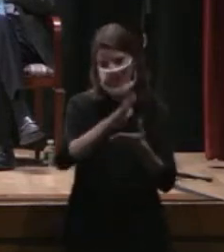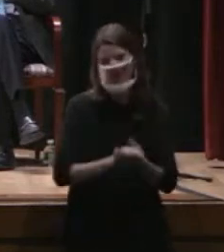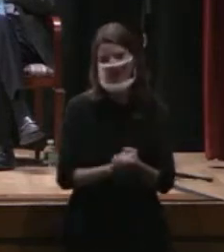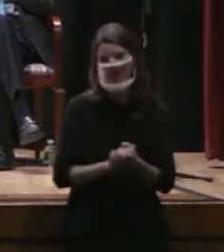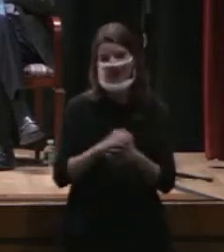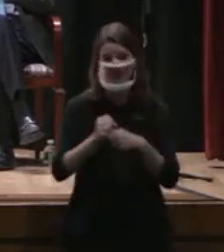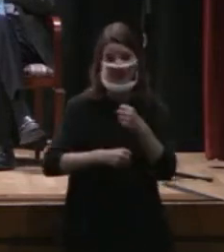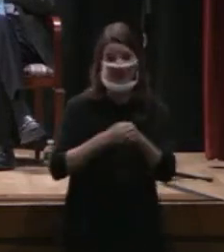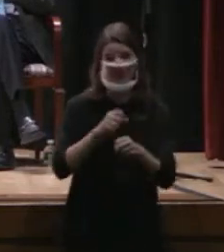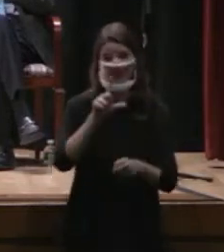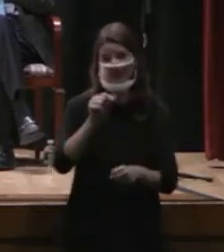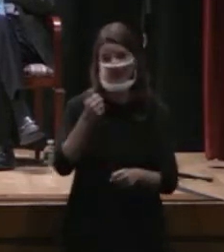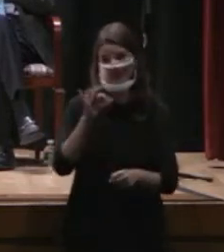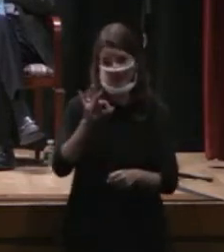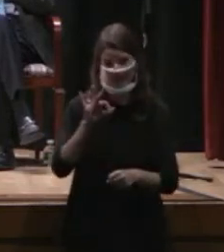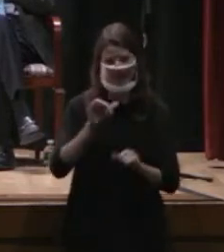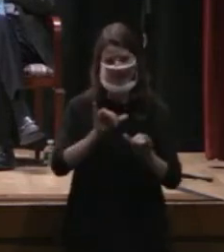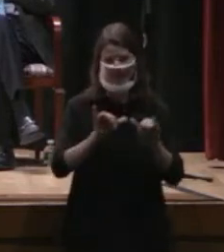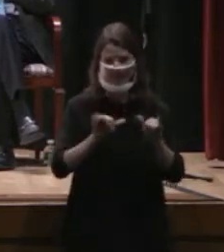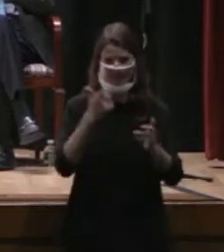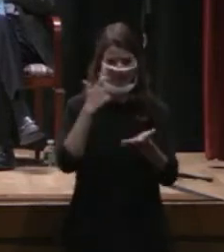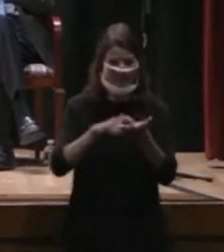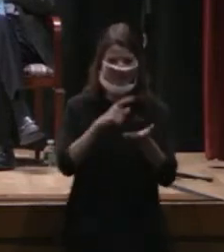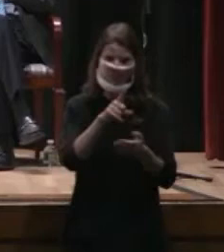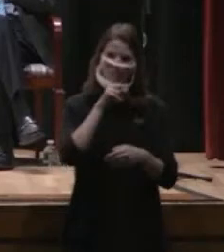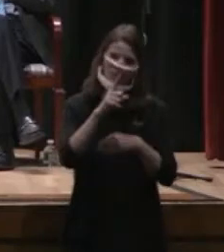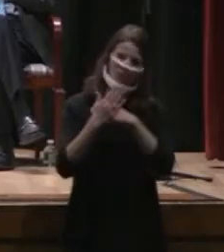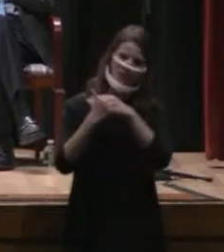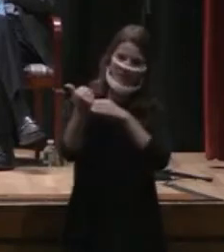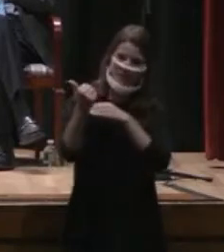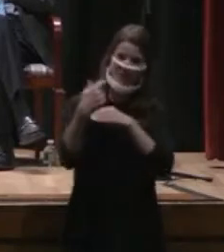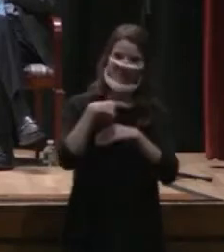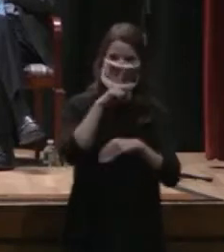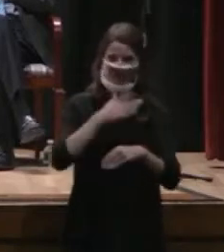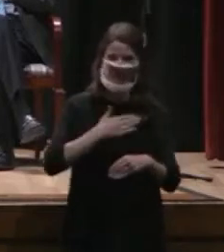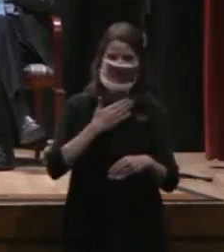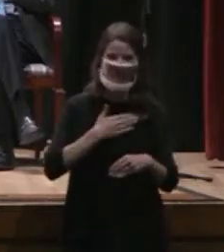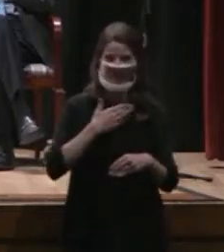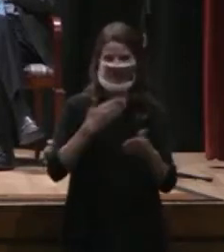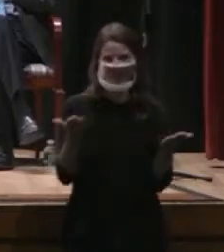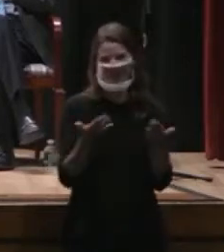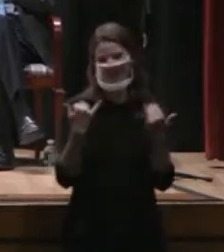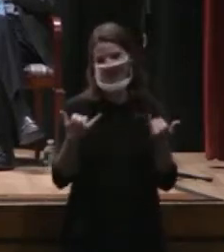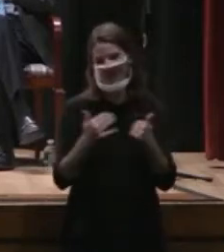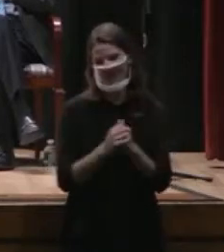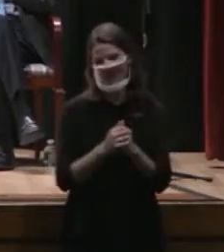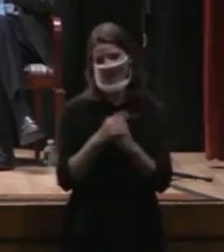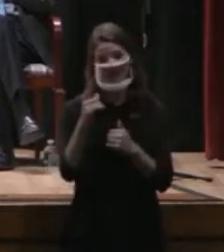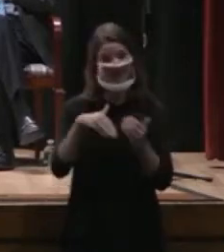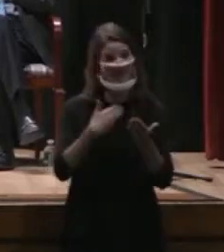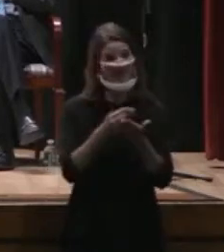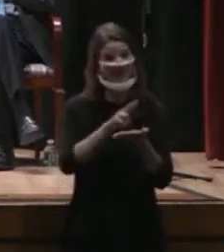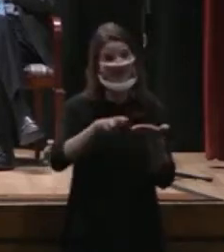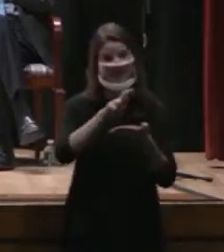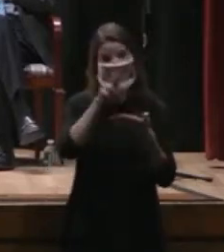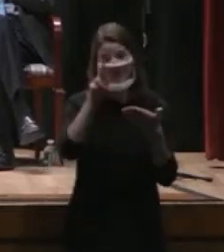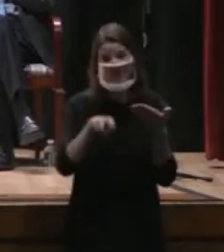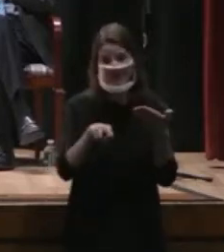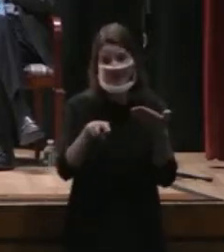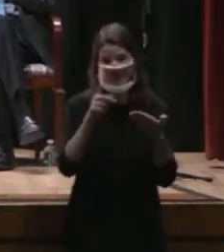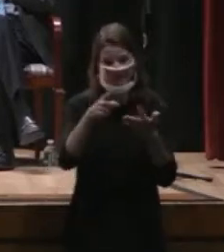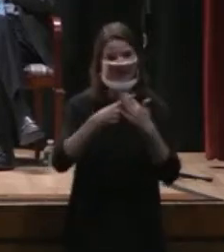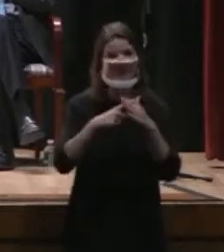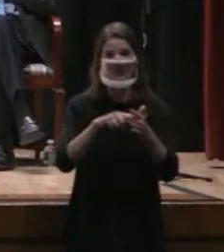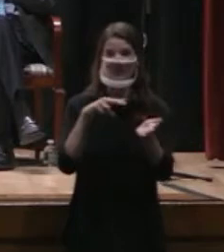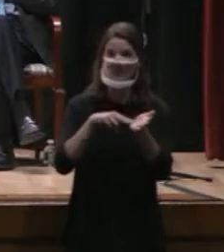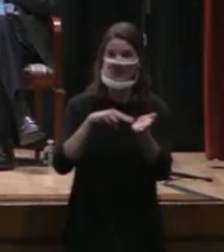In 2019, however, he found his true calling, and we're so glad he did. He arrived here at the University of Rochester and began